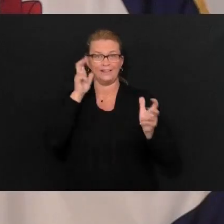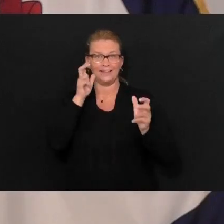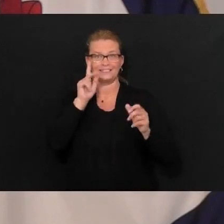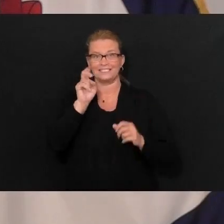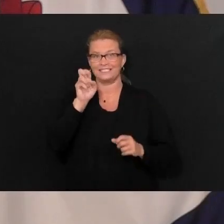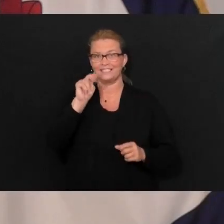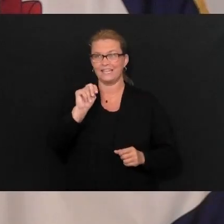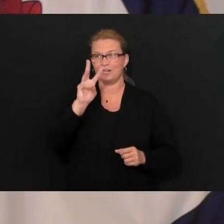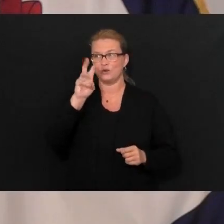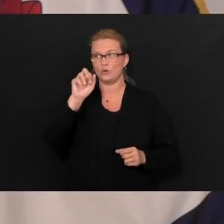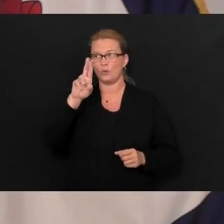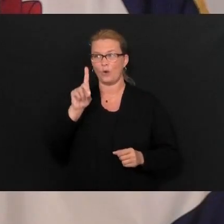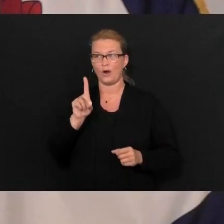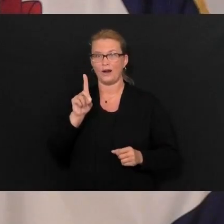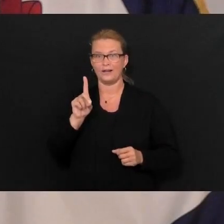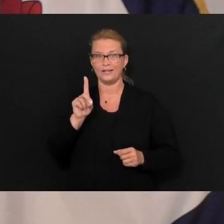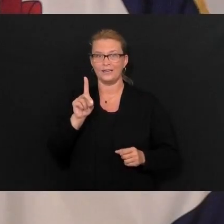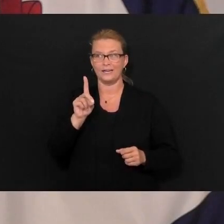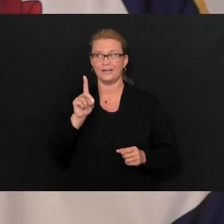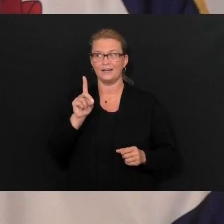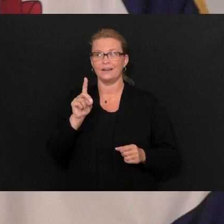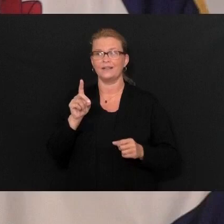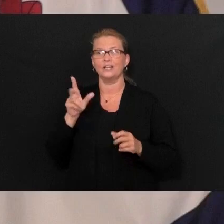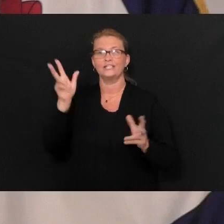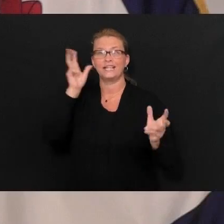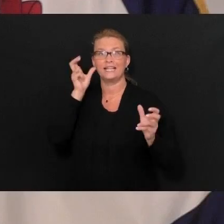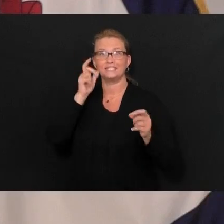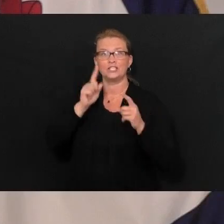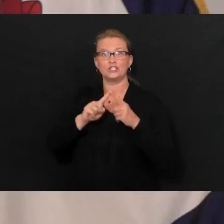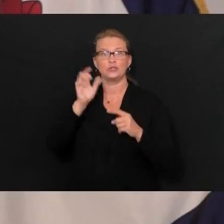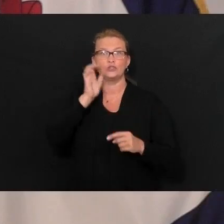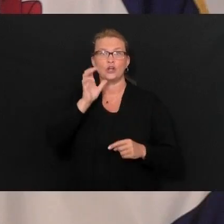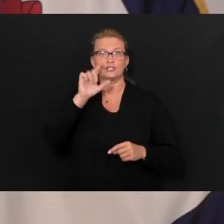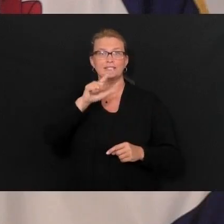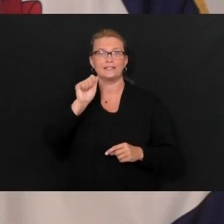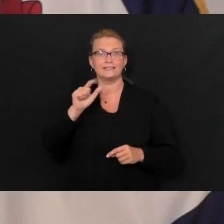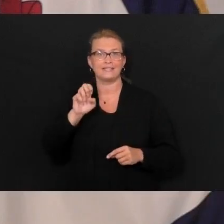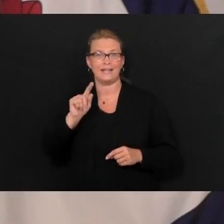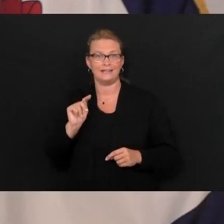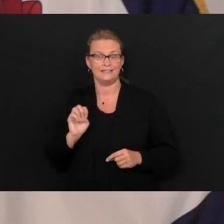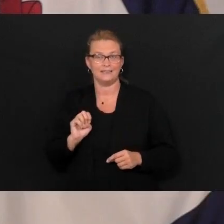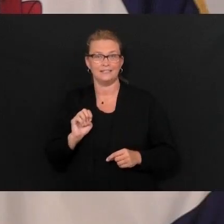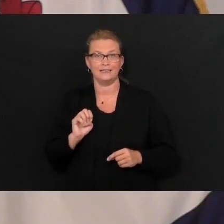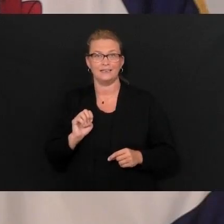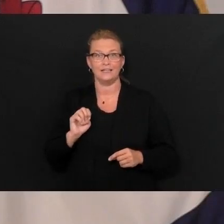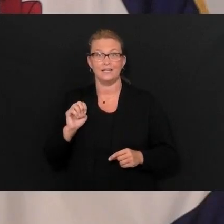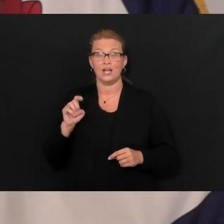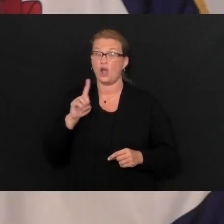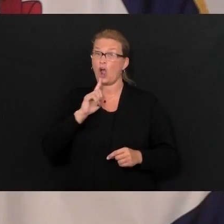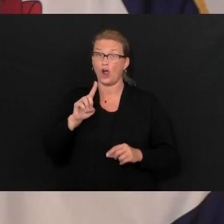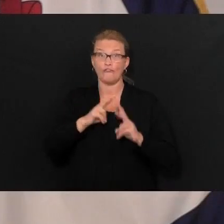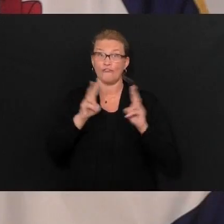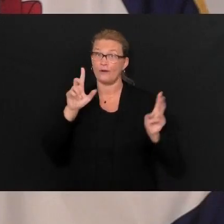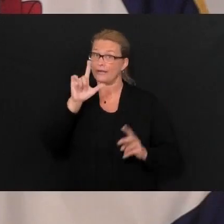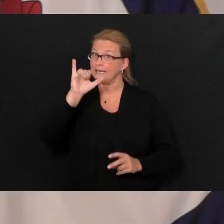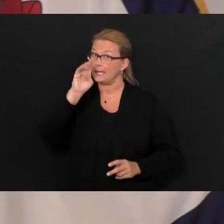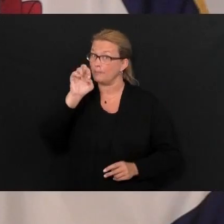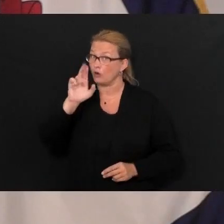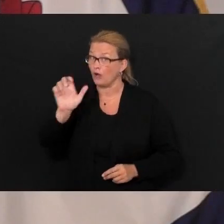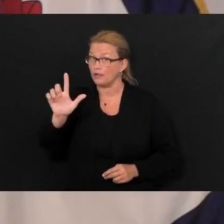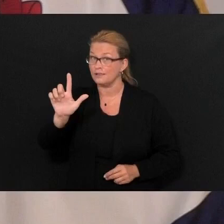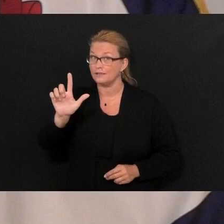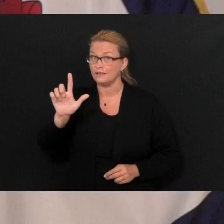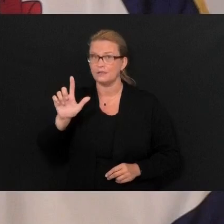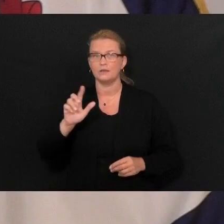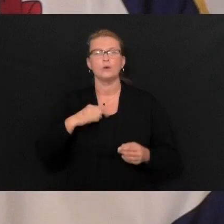Charleston Gazette got rid of and fired or whatever it may be, the Charleston Gazette, you know, as liberal as they come and everything, then we